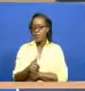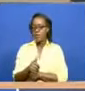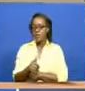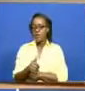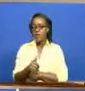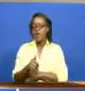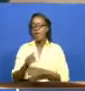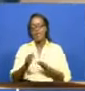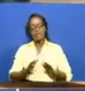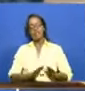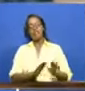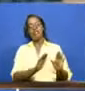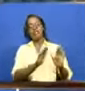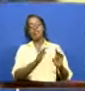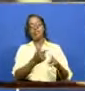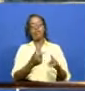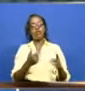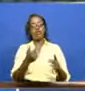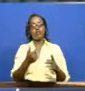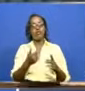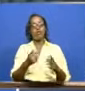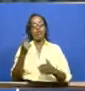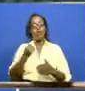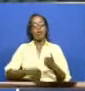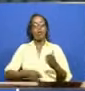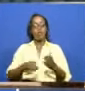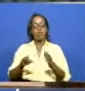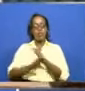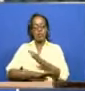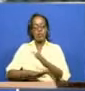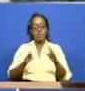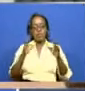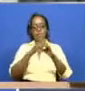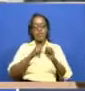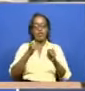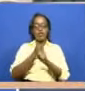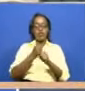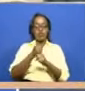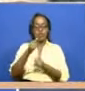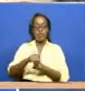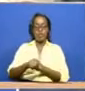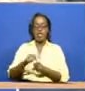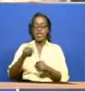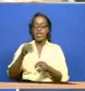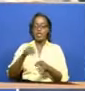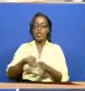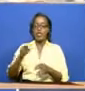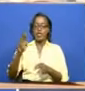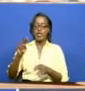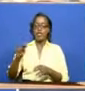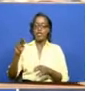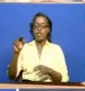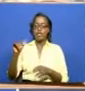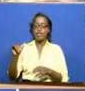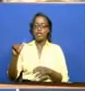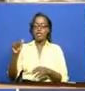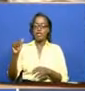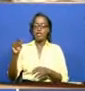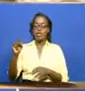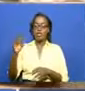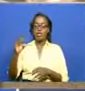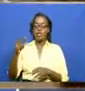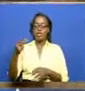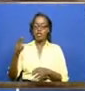left out of what Deputy President William Ruto will be doing today in Nyanchwa, which is not far away from where we are standing.